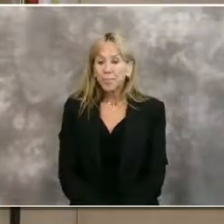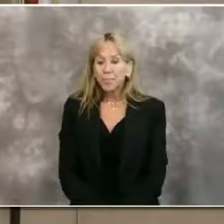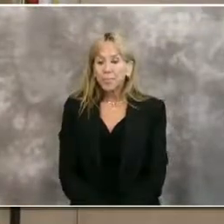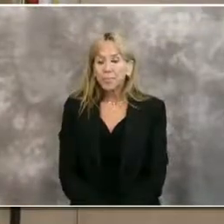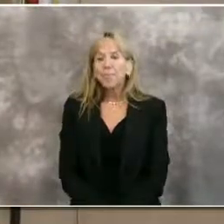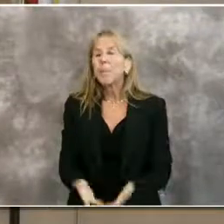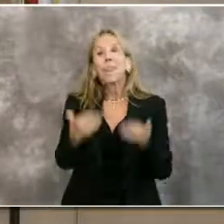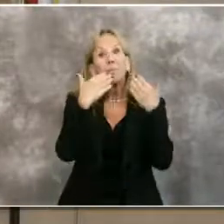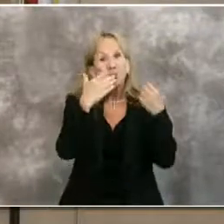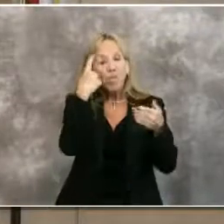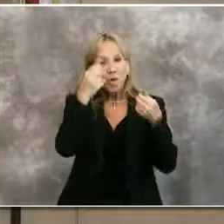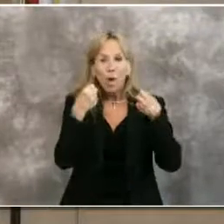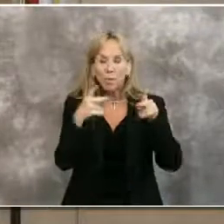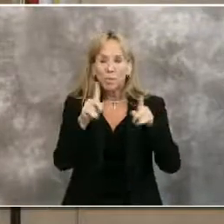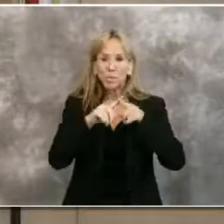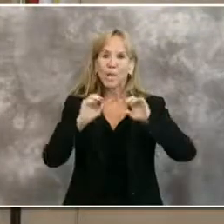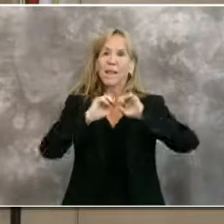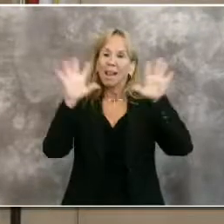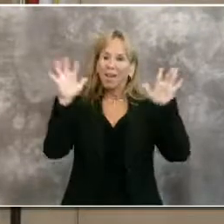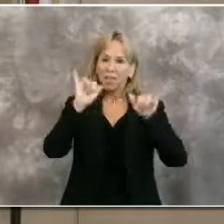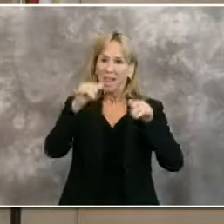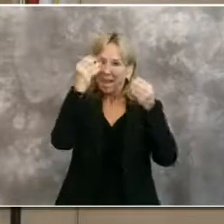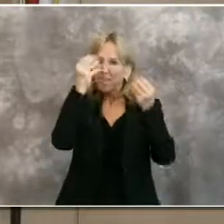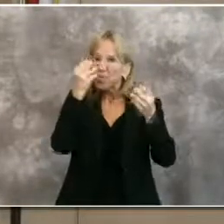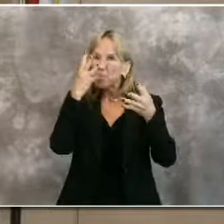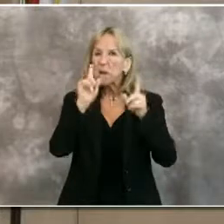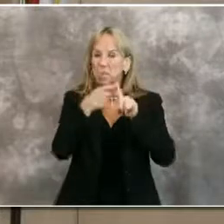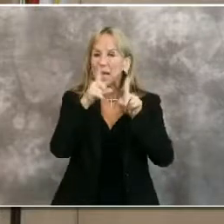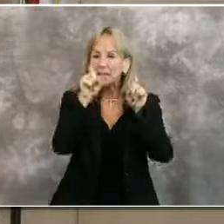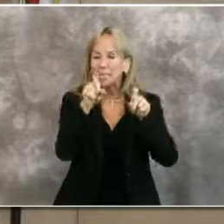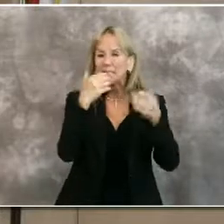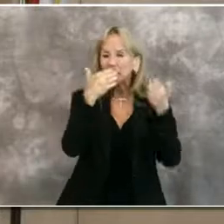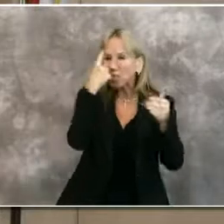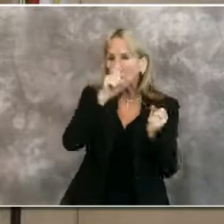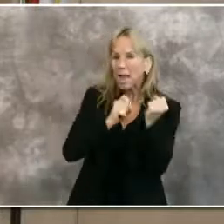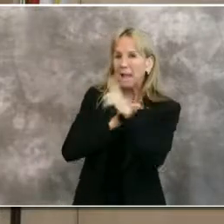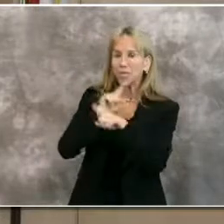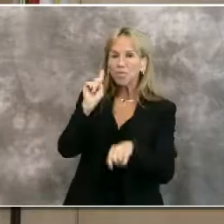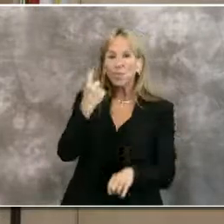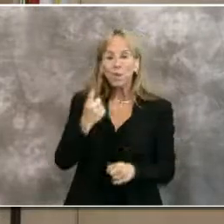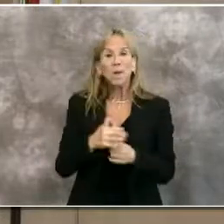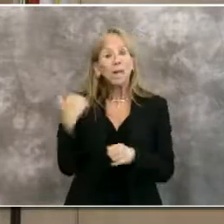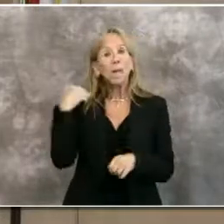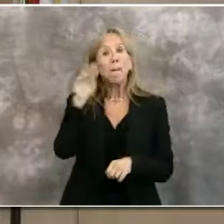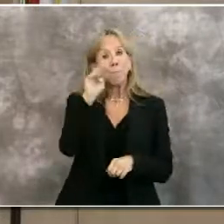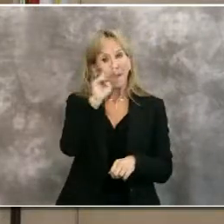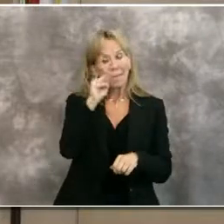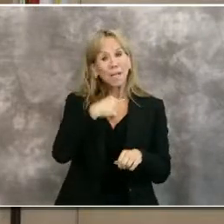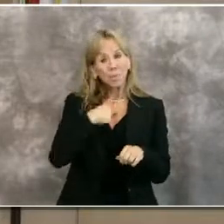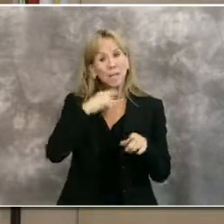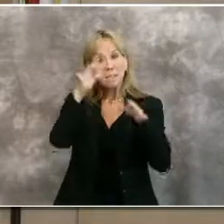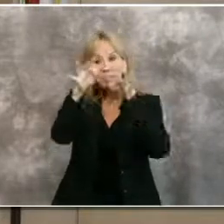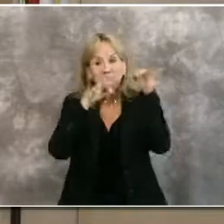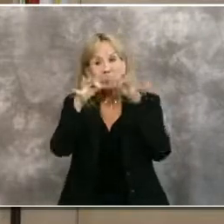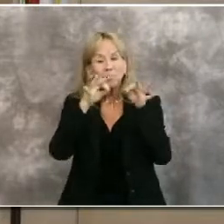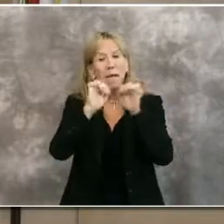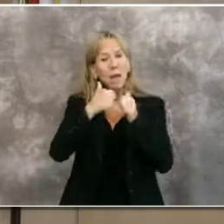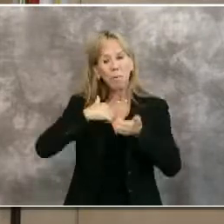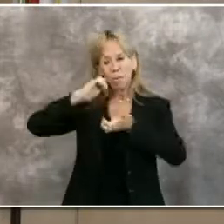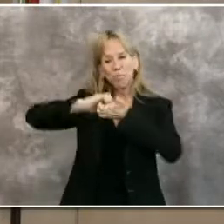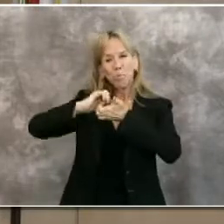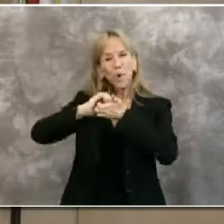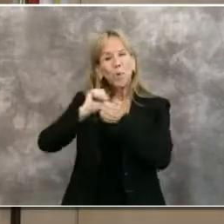Thank you for the opportunity to clarify information about testing. On Monday, we shared our strategy, and we are partnering with